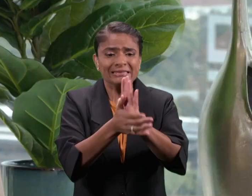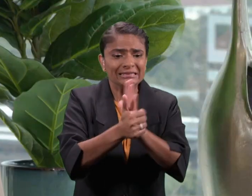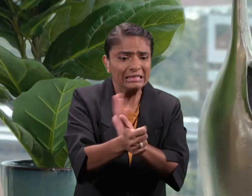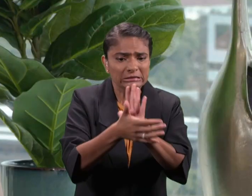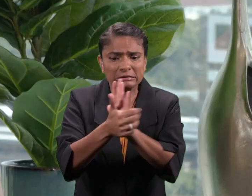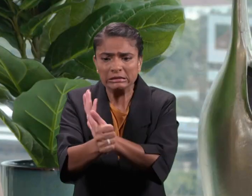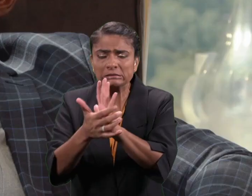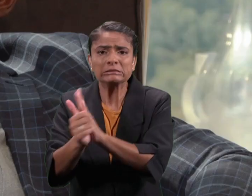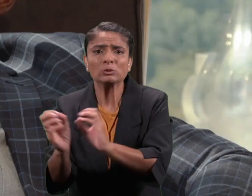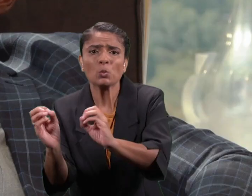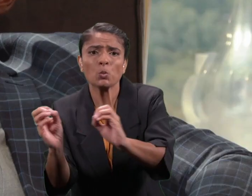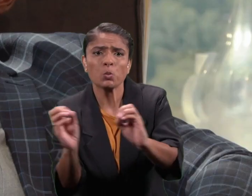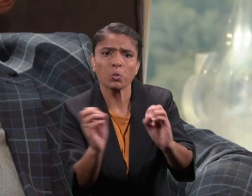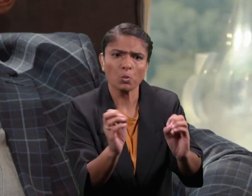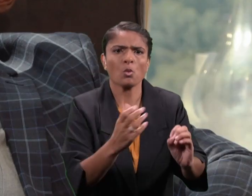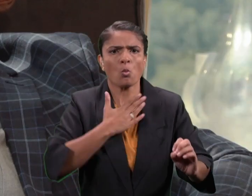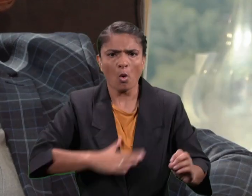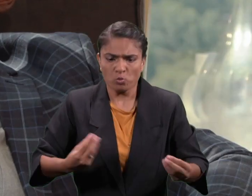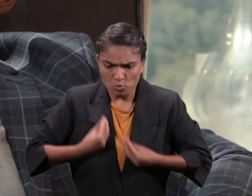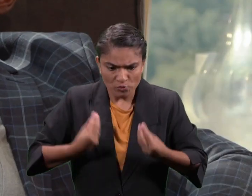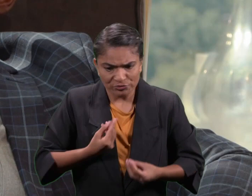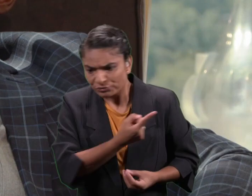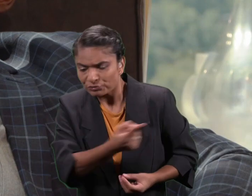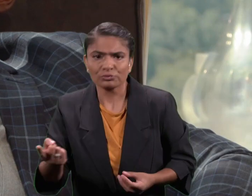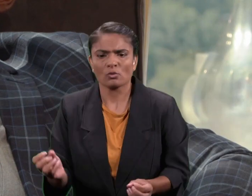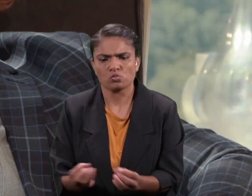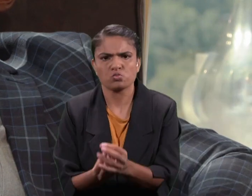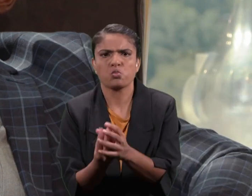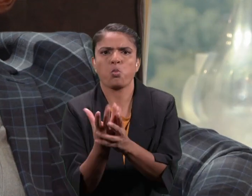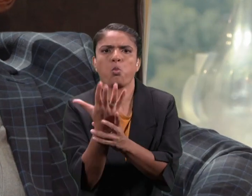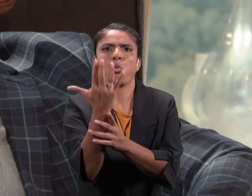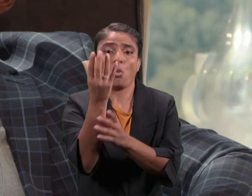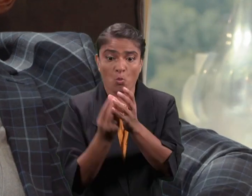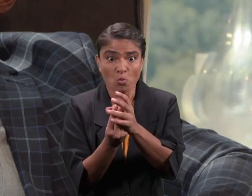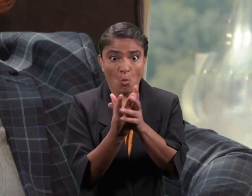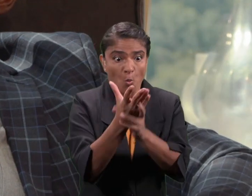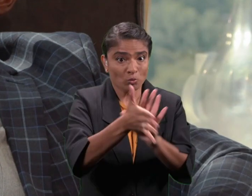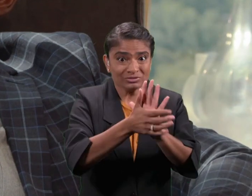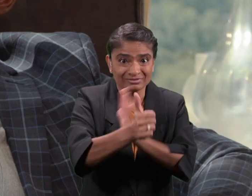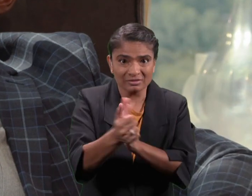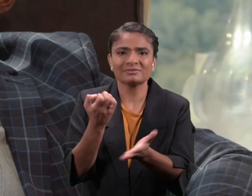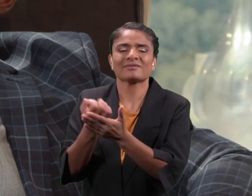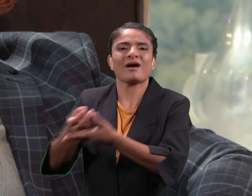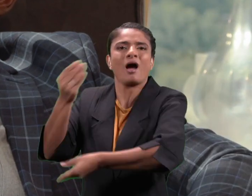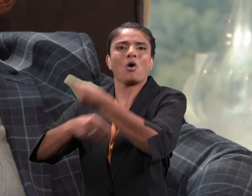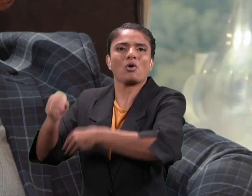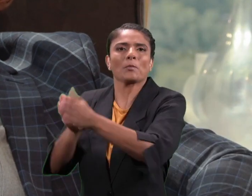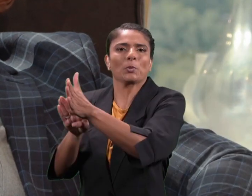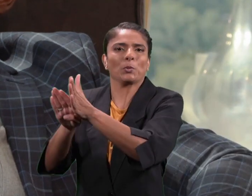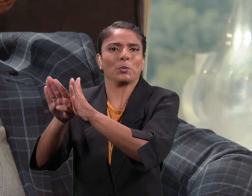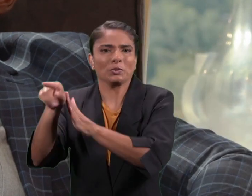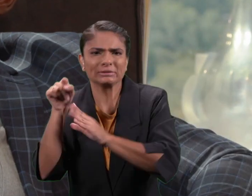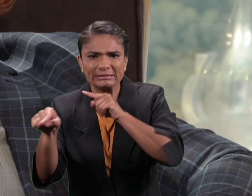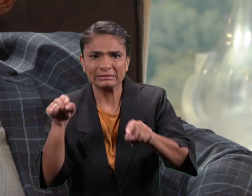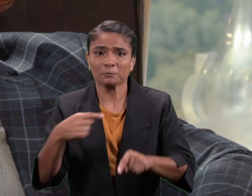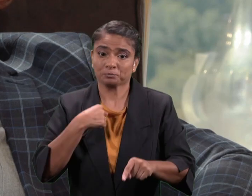for everybody, for every youth in our country, so that we can grow as an economy. But also, this speaks